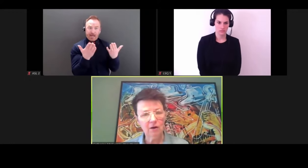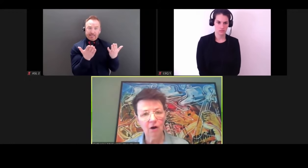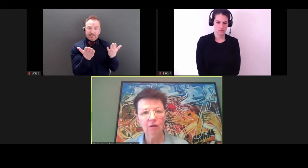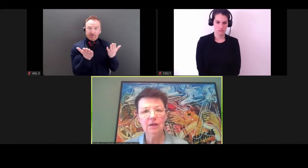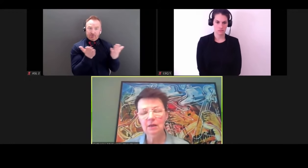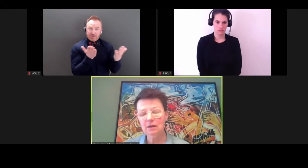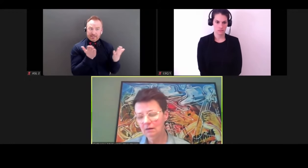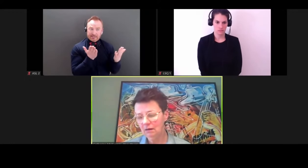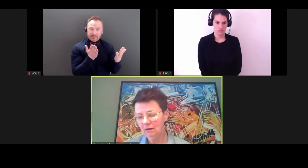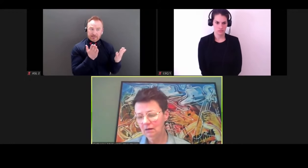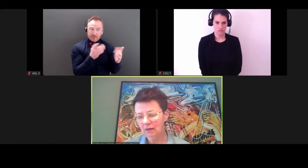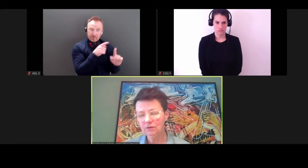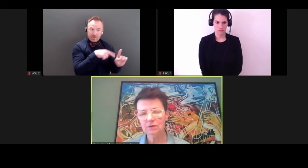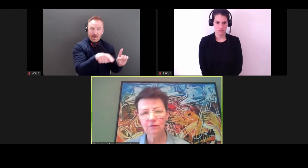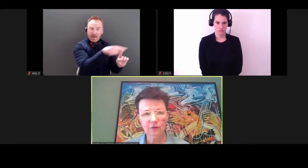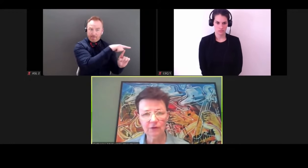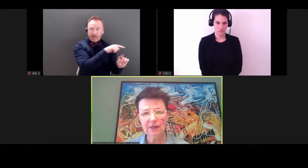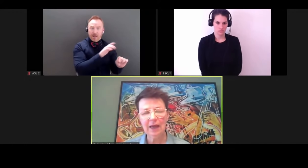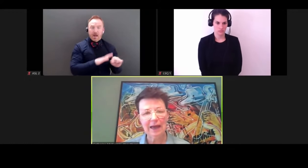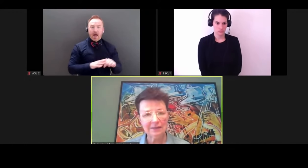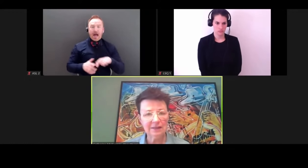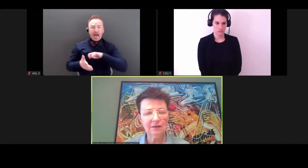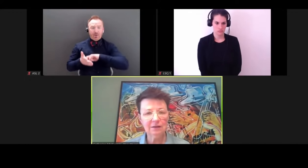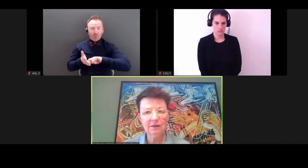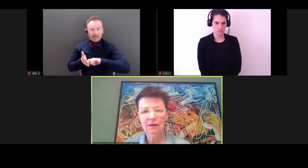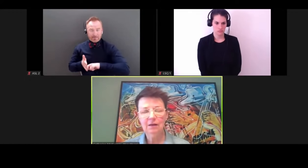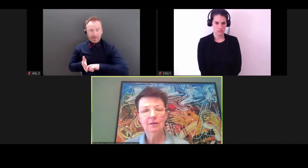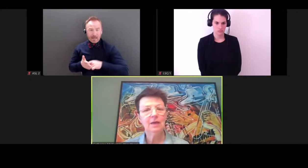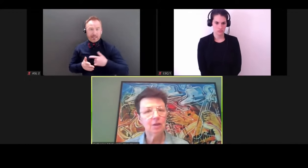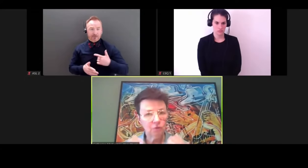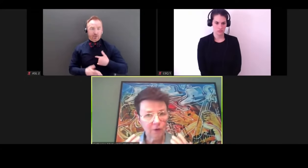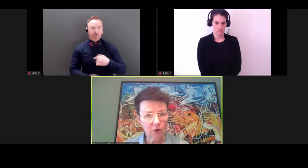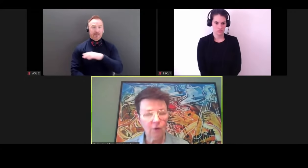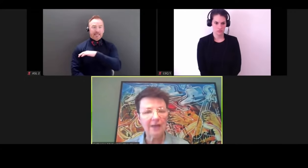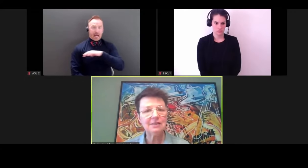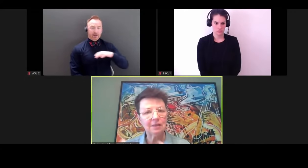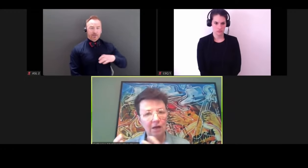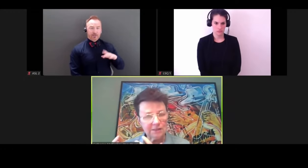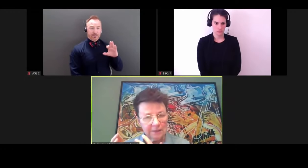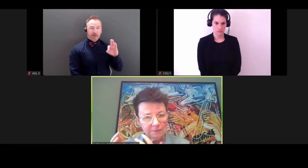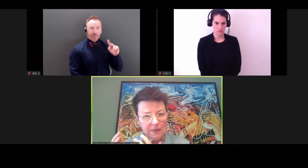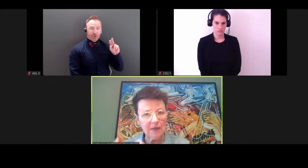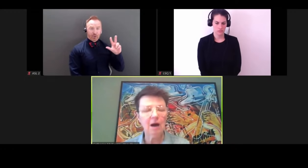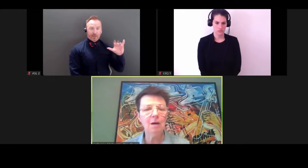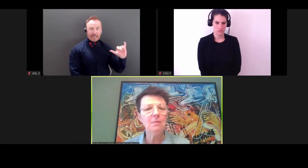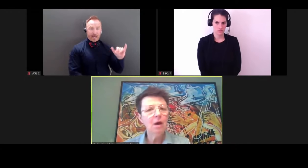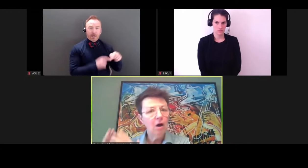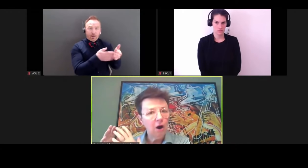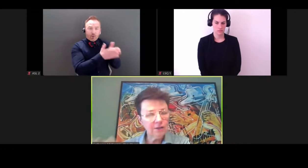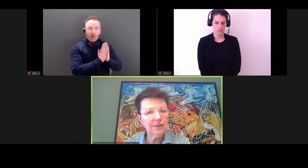my colleague, Councillor Fleury, asking that you request that the RCMP come onto the Hill